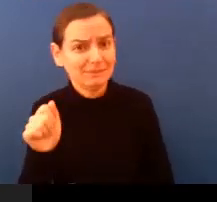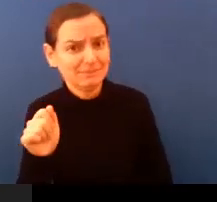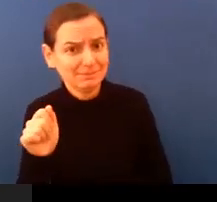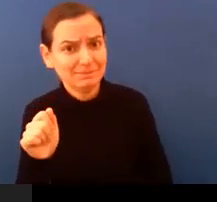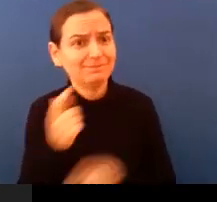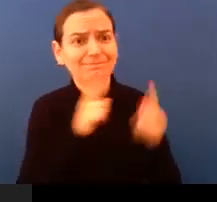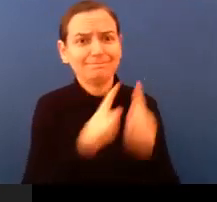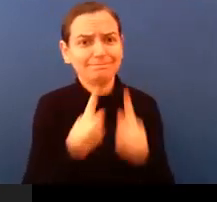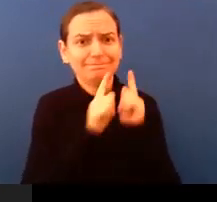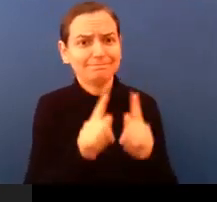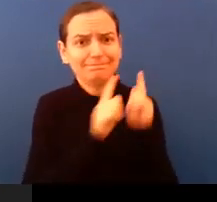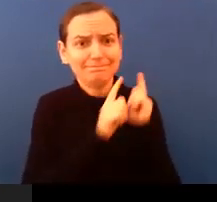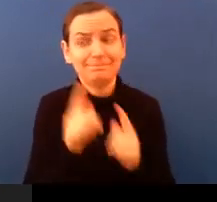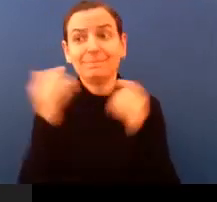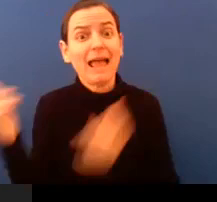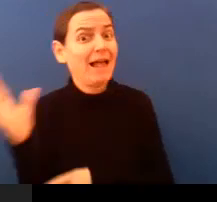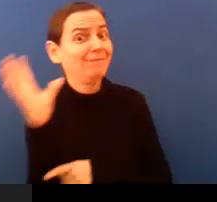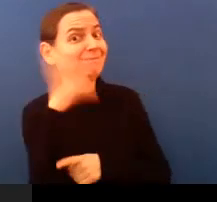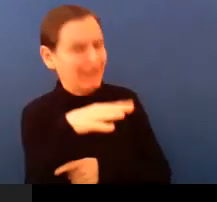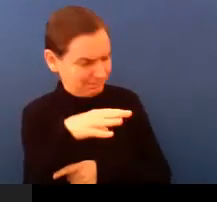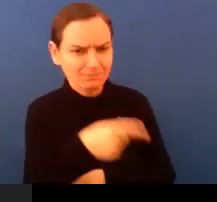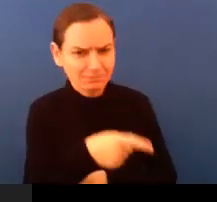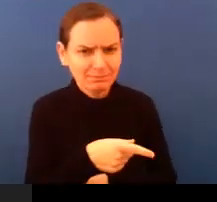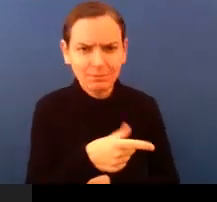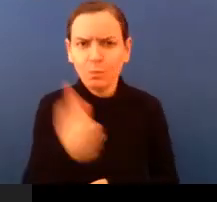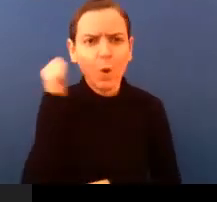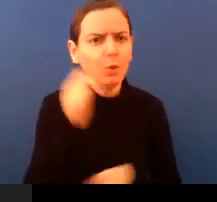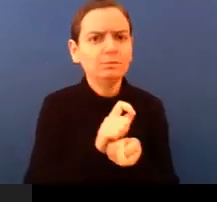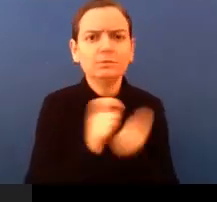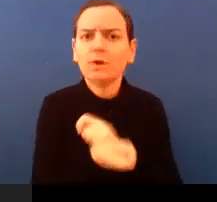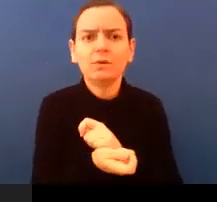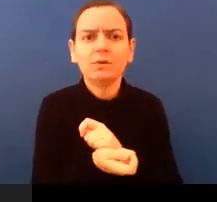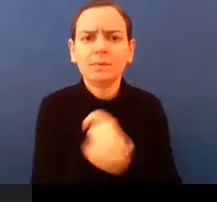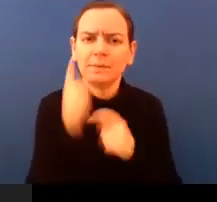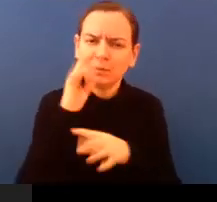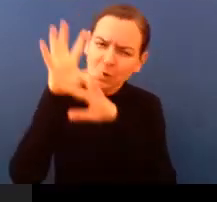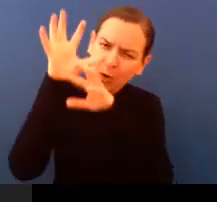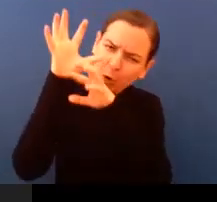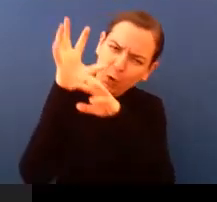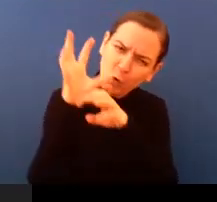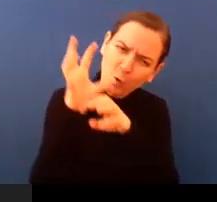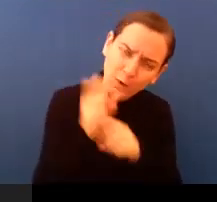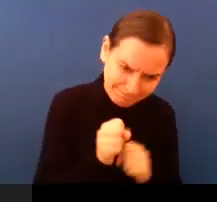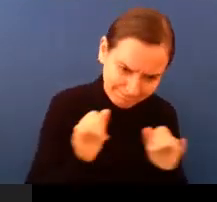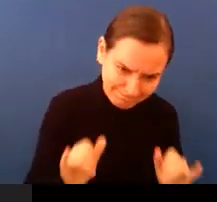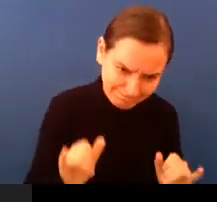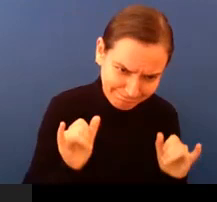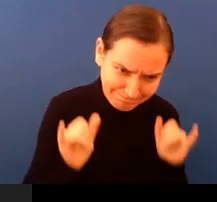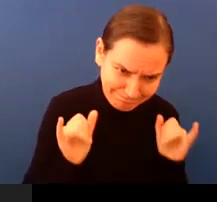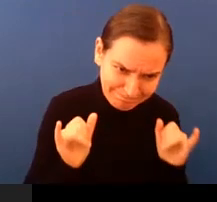There are many responsibilities to for a guide dog user. One is you decide the destination and